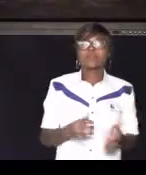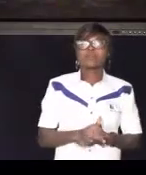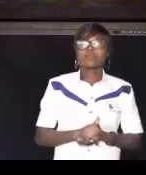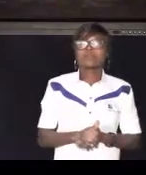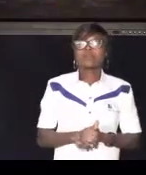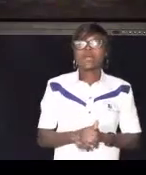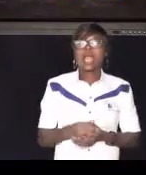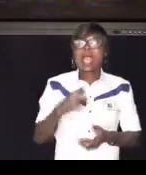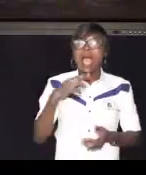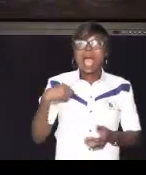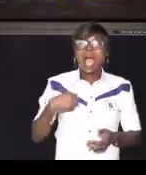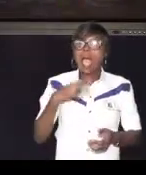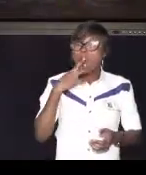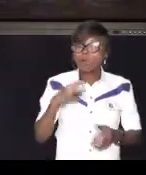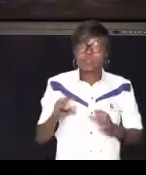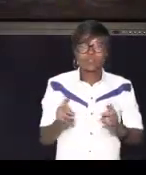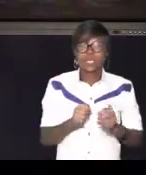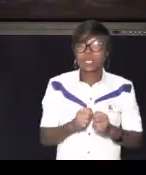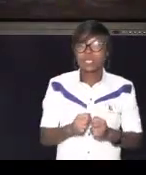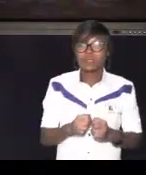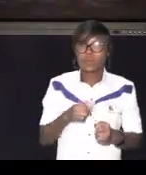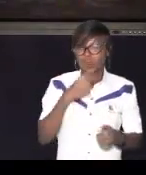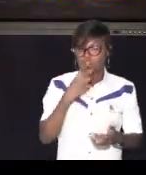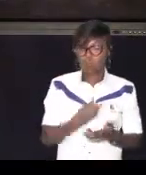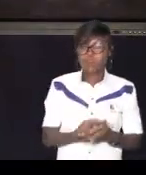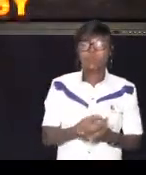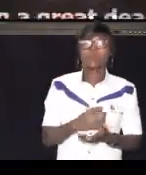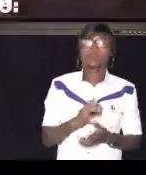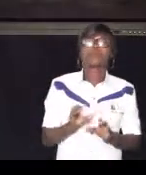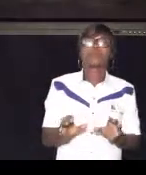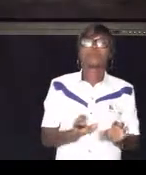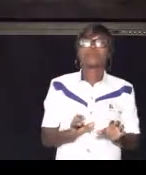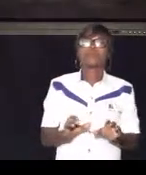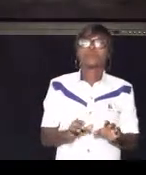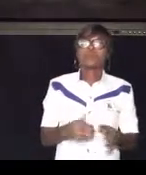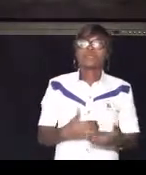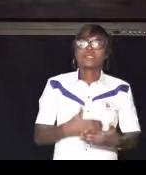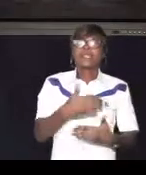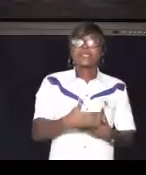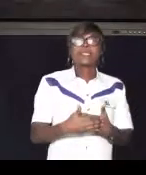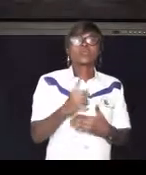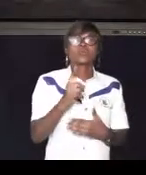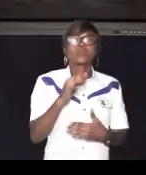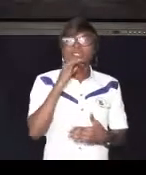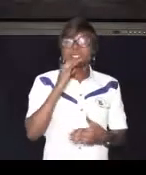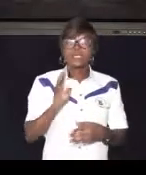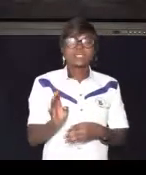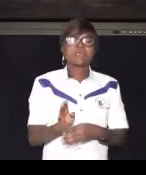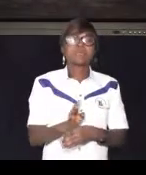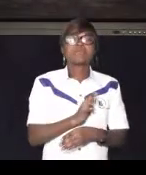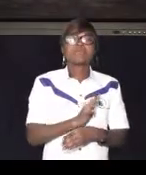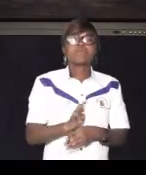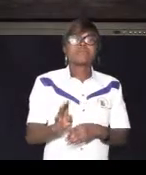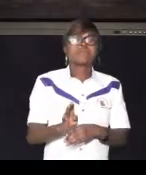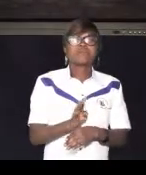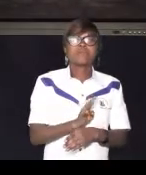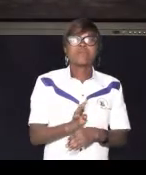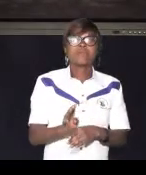opposite meanings. Are we together? Well done. The next word is busy.